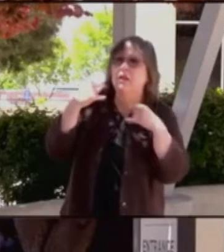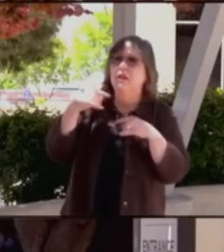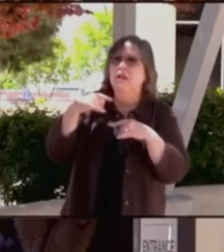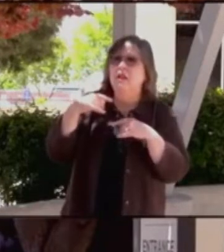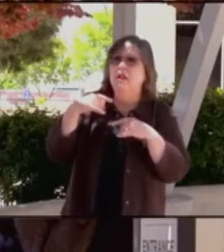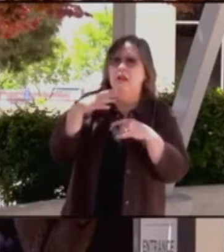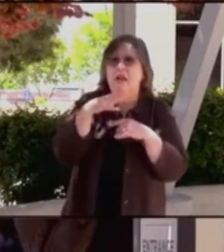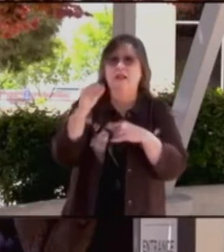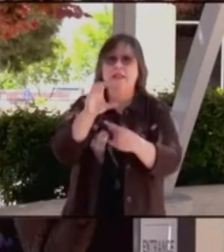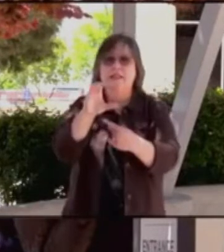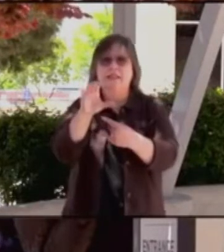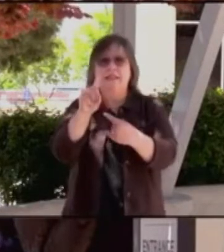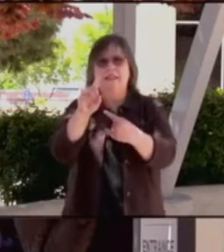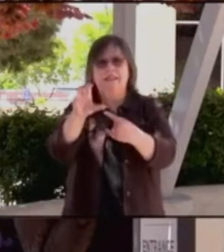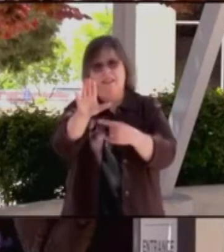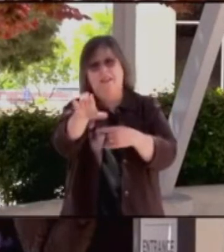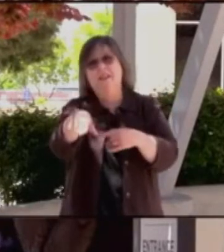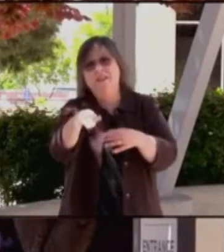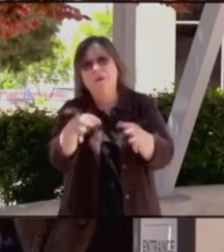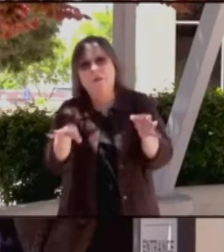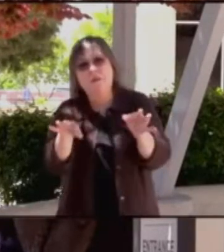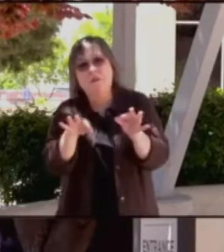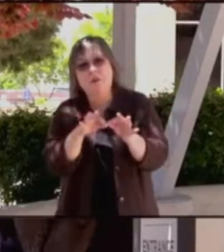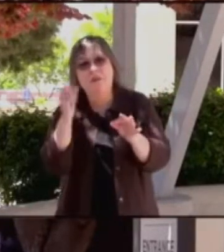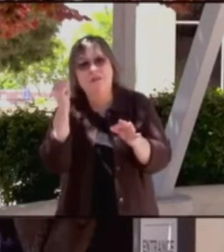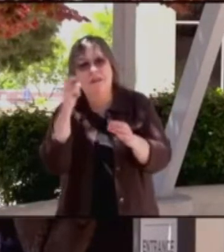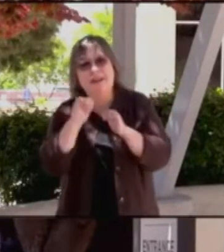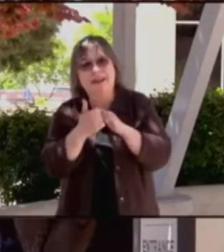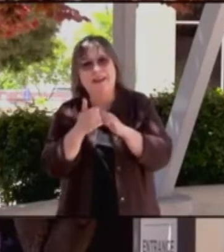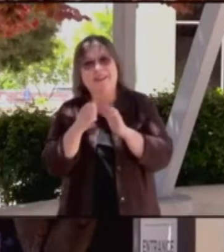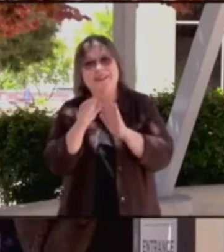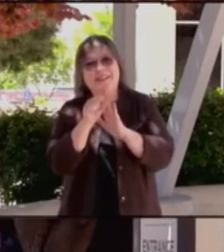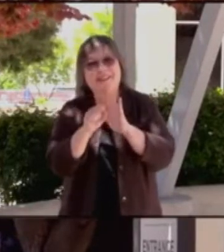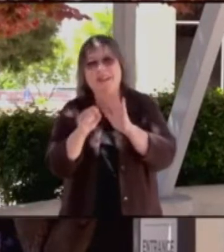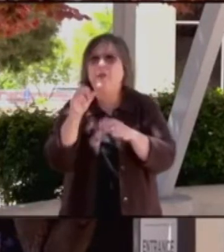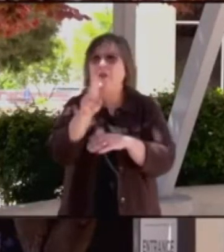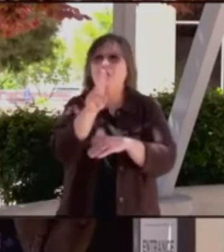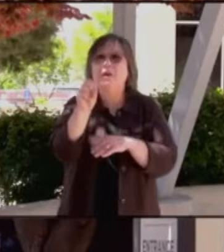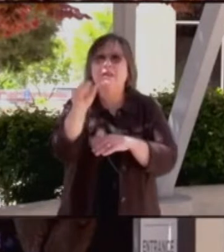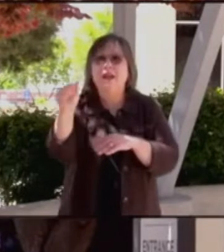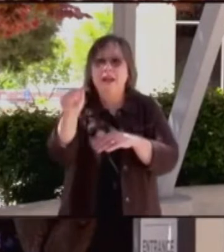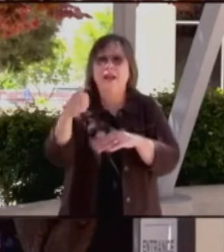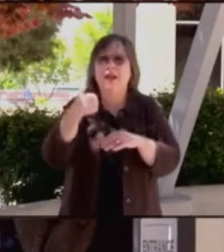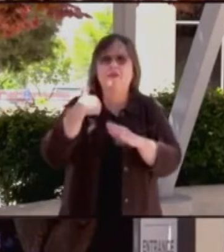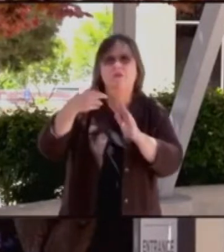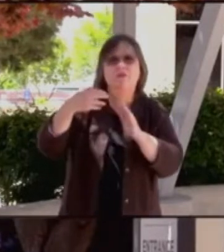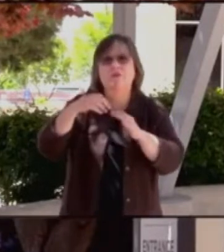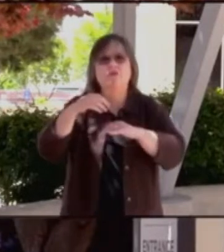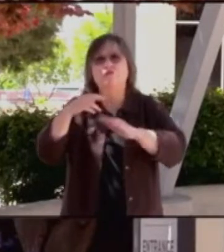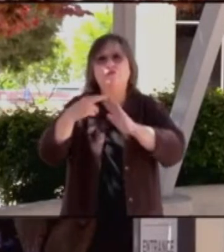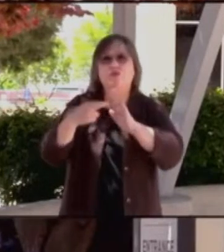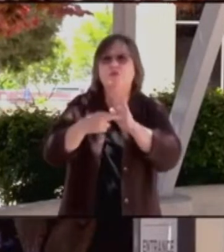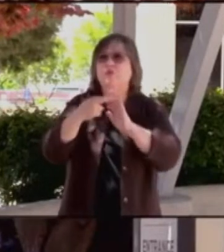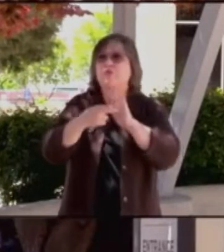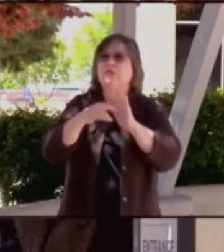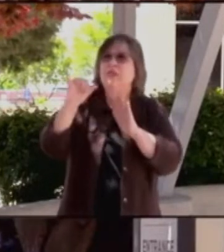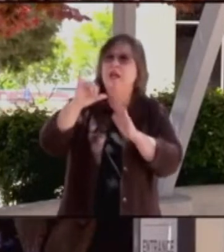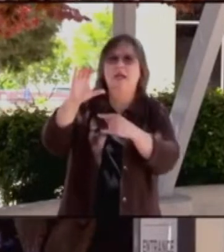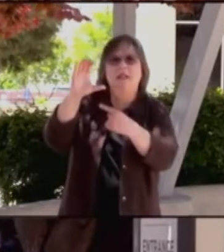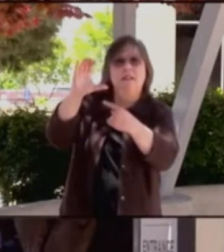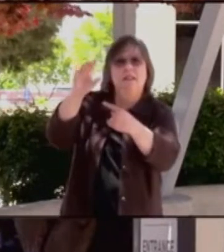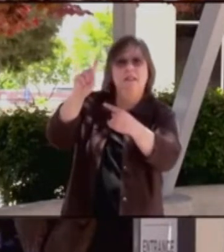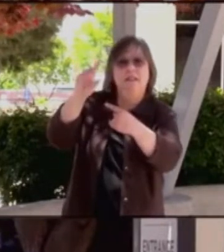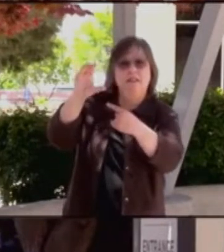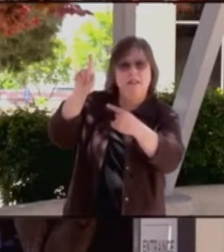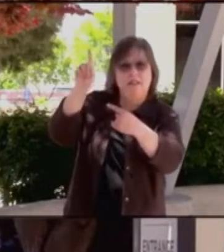important civics lesson maybe about how we're structured in the United States, but the CDC makes important recommendations, but those recommendations are only turned